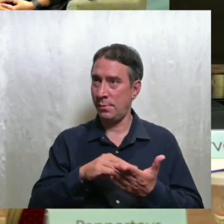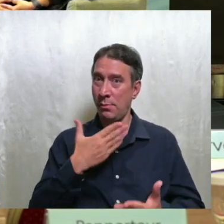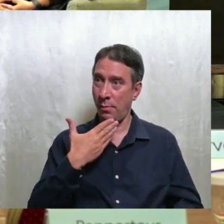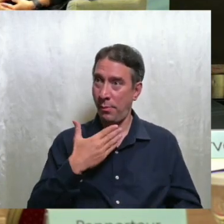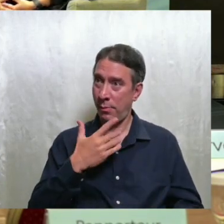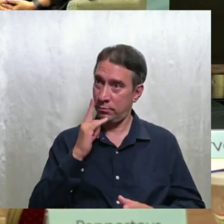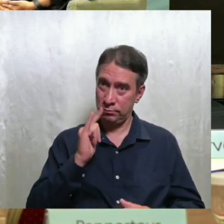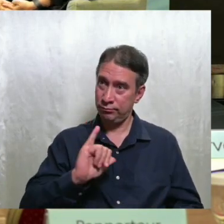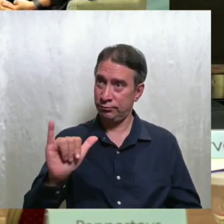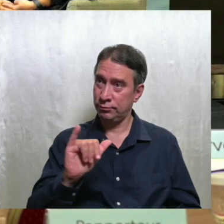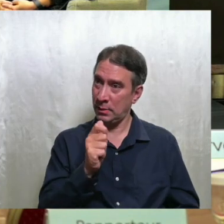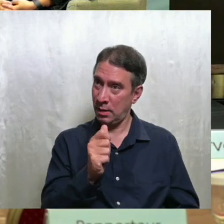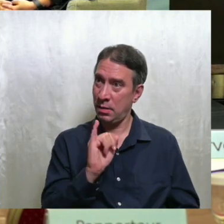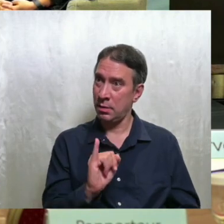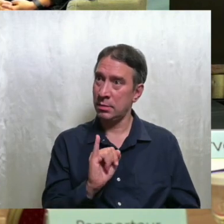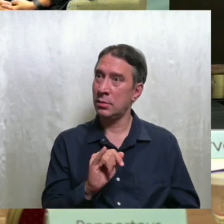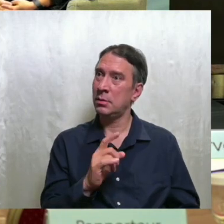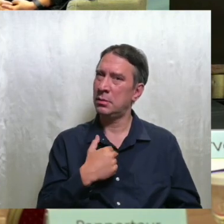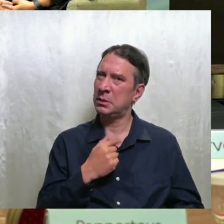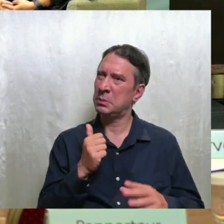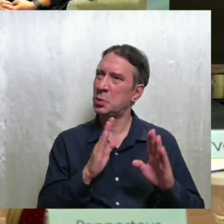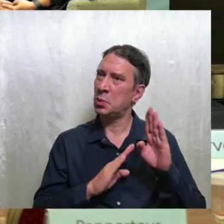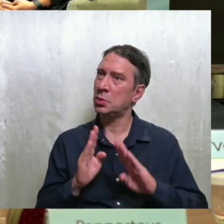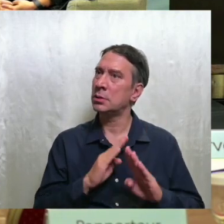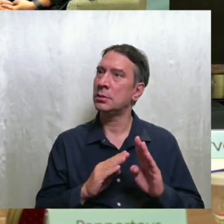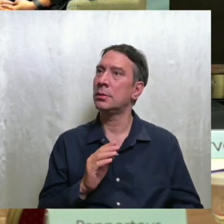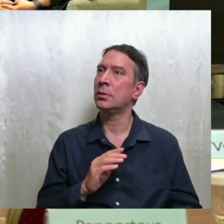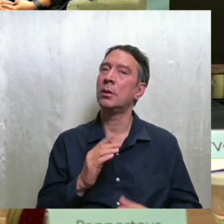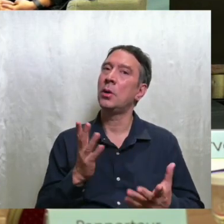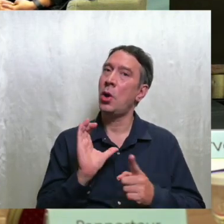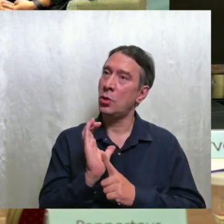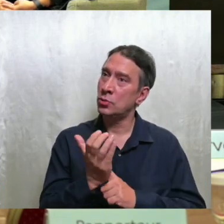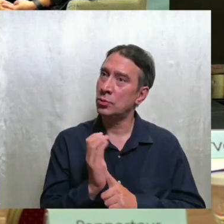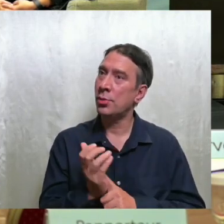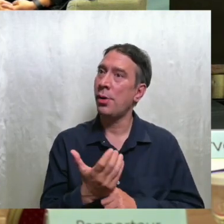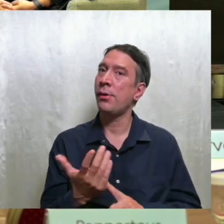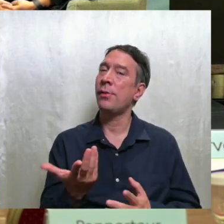further threaten efforts to preserve and develop literacy in native languages.